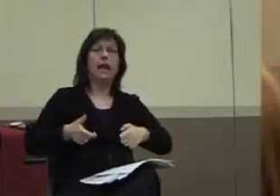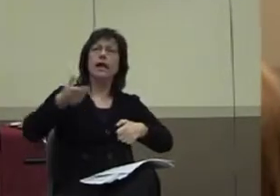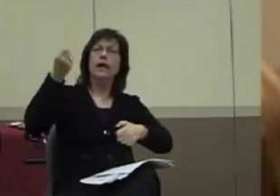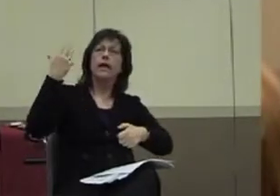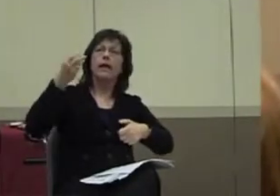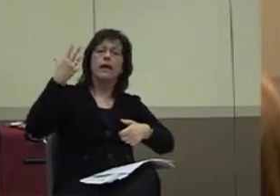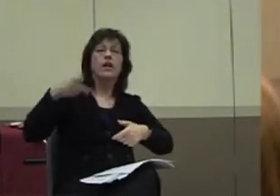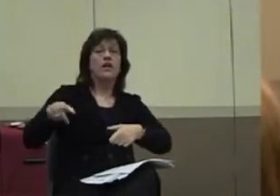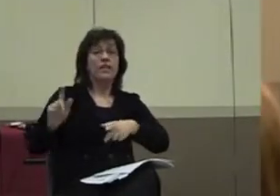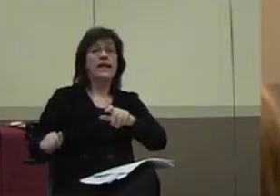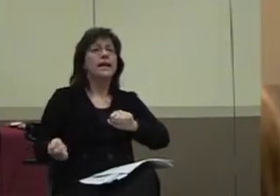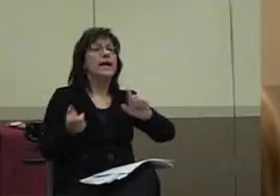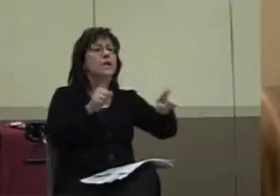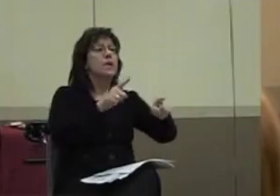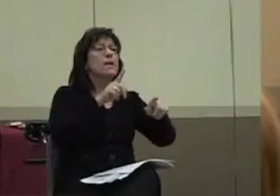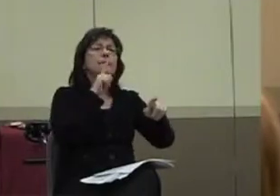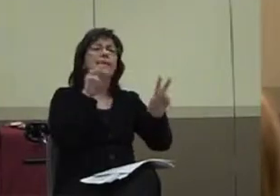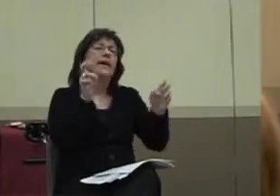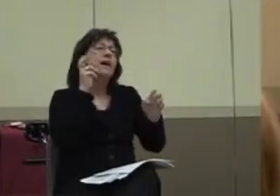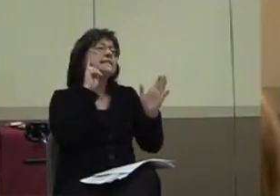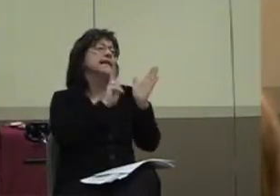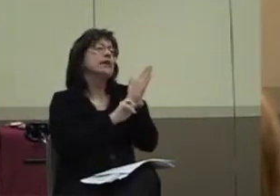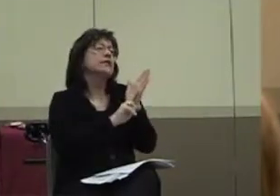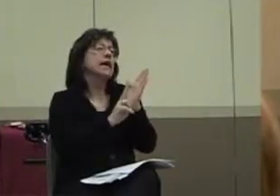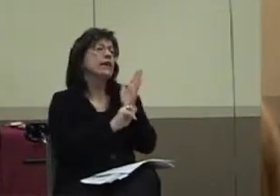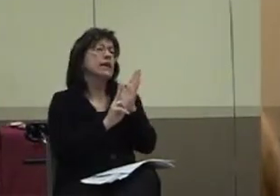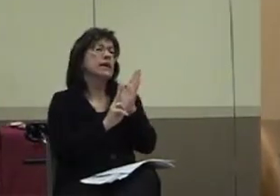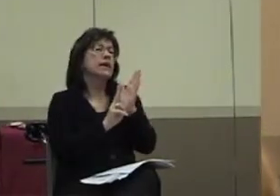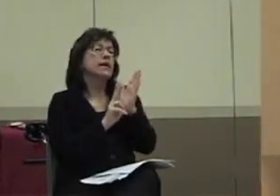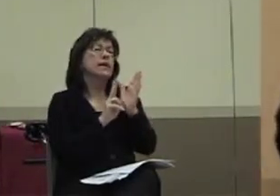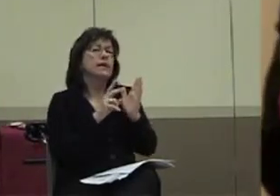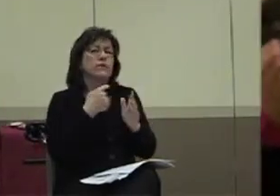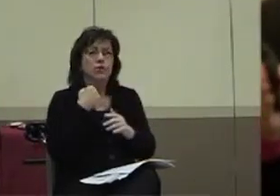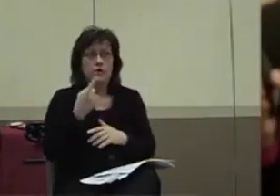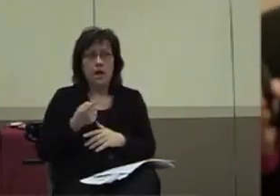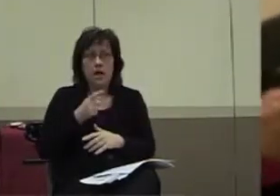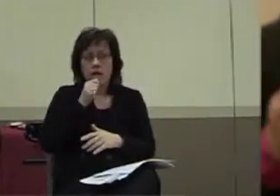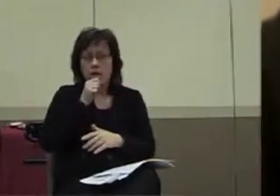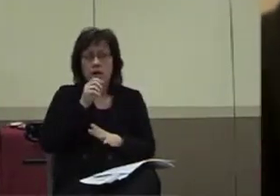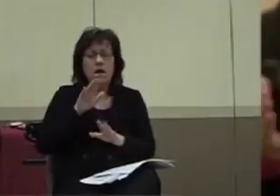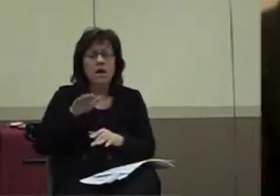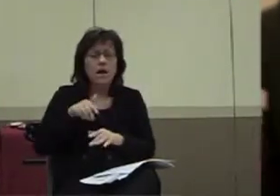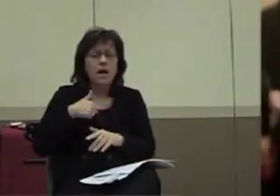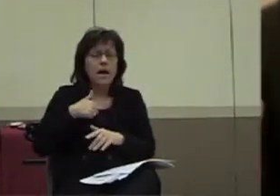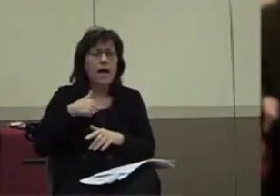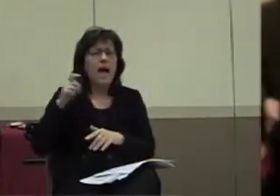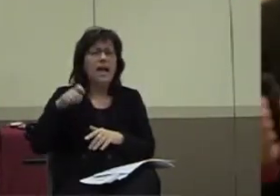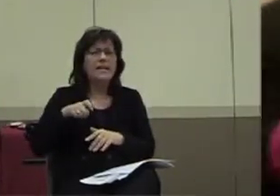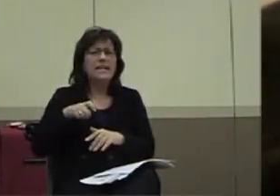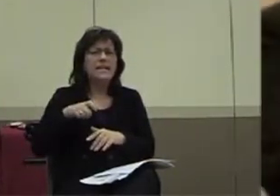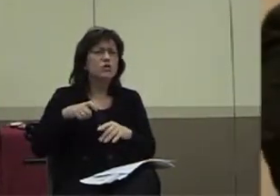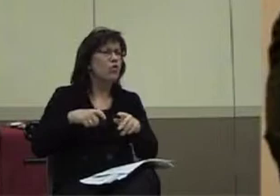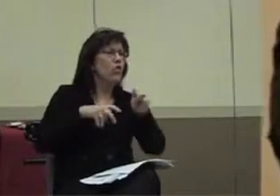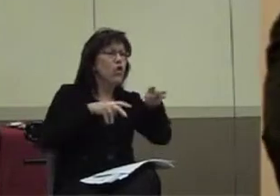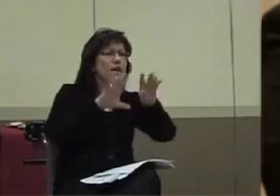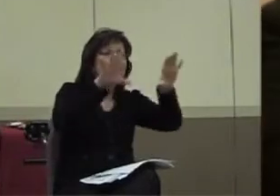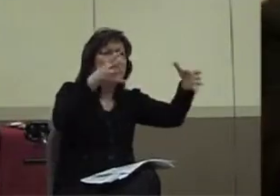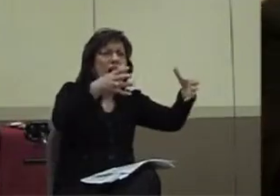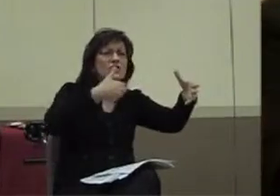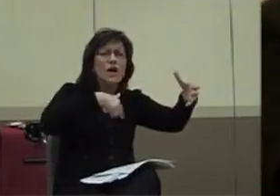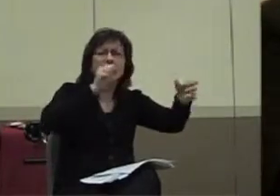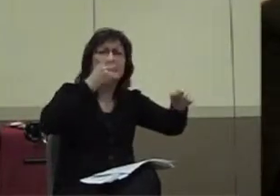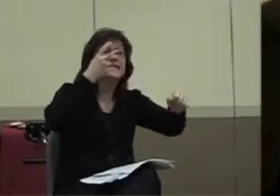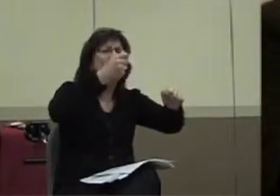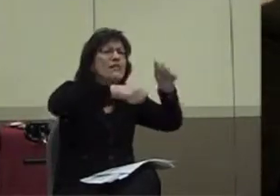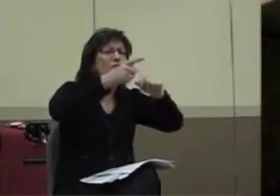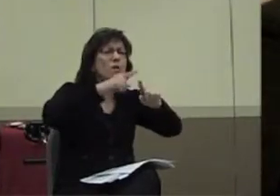your secretary. You know, if you say privately to the student, I need to face the class so that I can see everybody, I need you to go